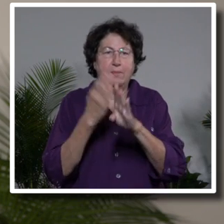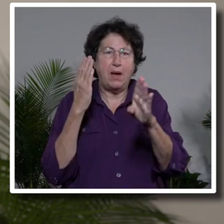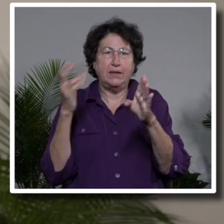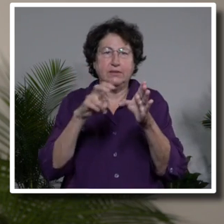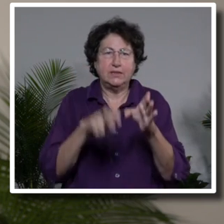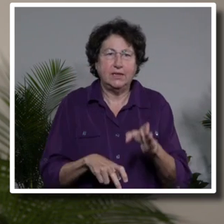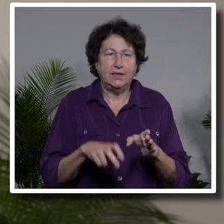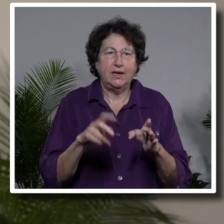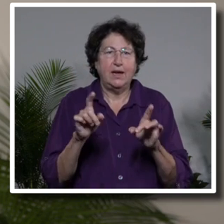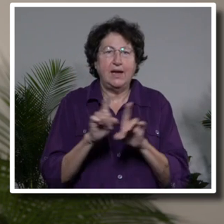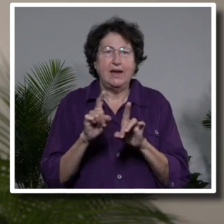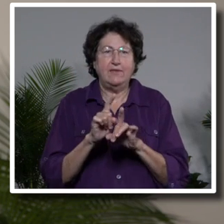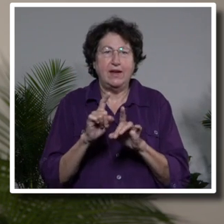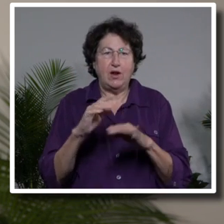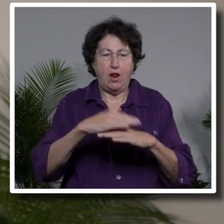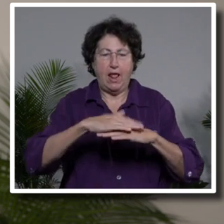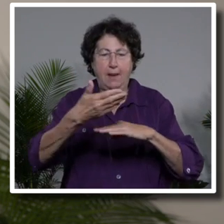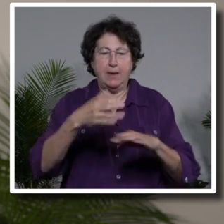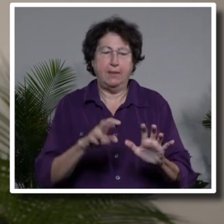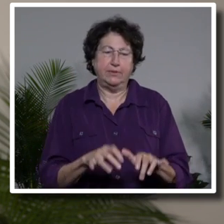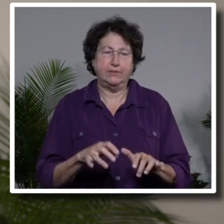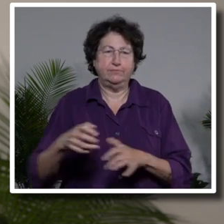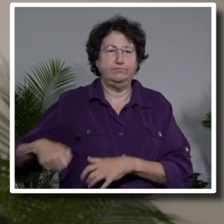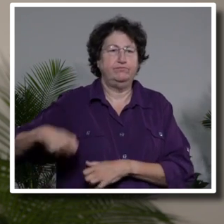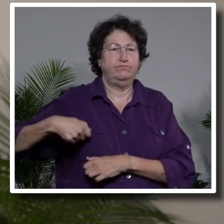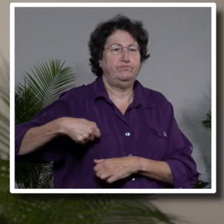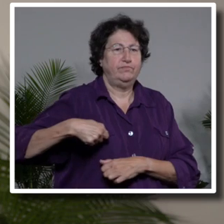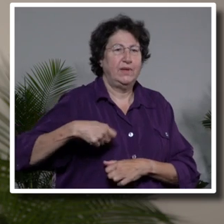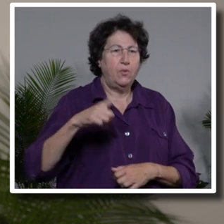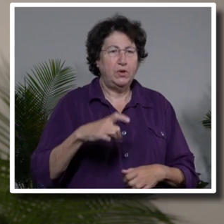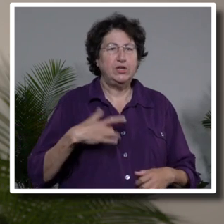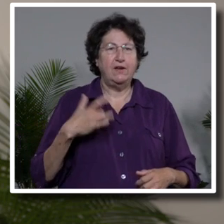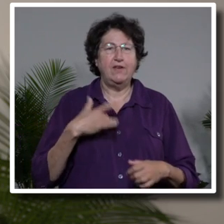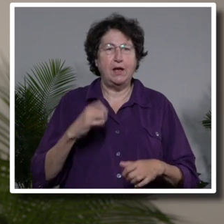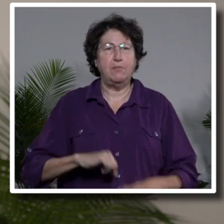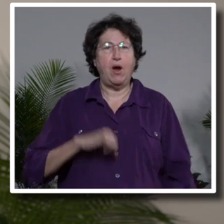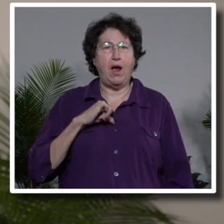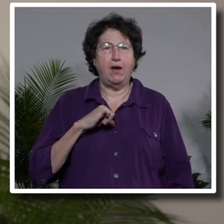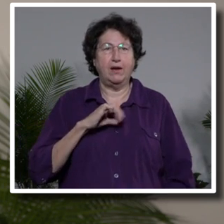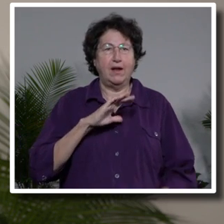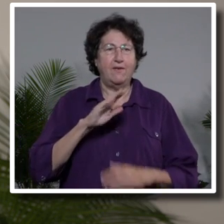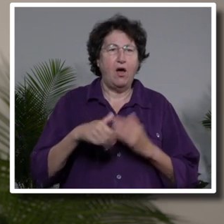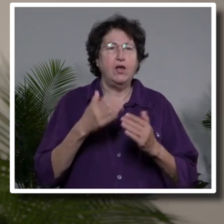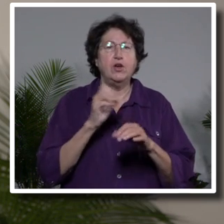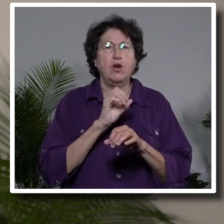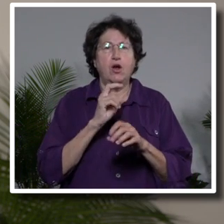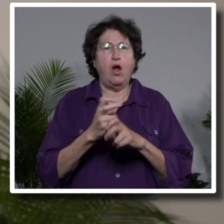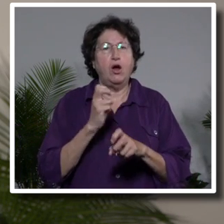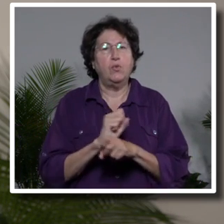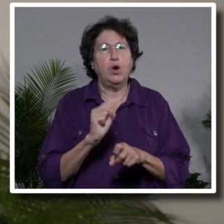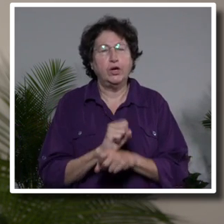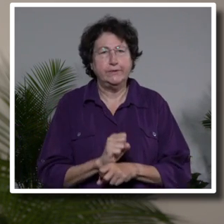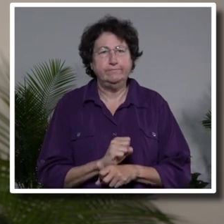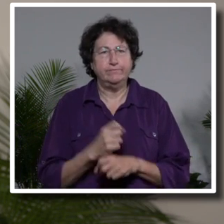laptops to learn at Parkway North High School. You should feel proud of the hard work you put in.